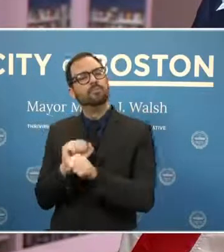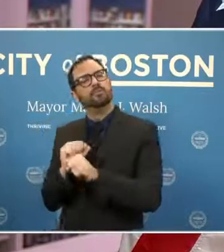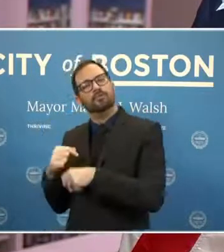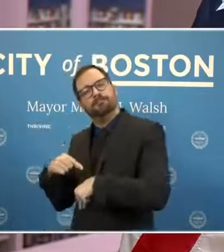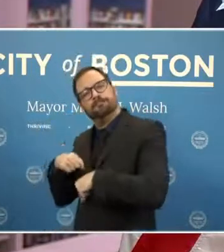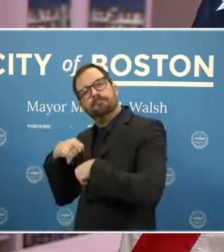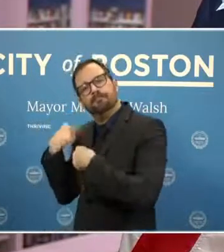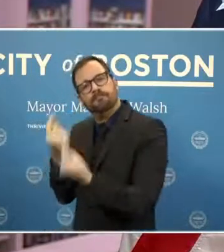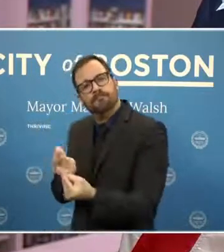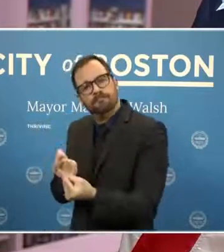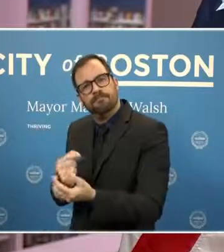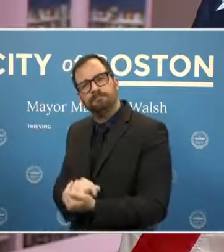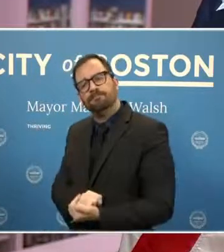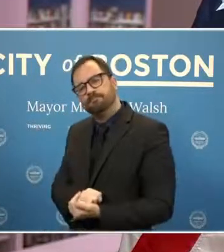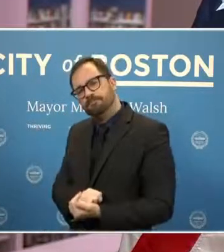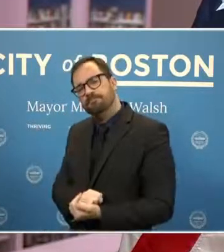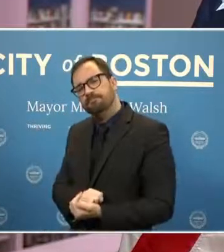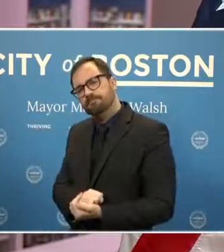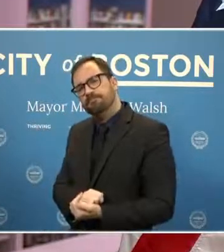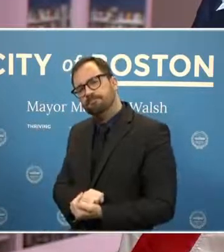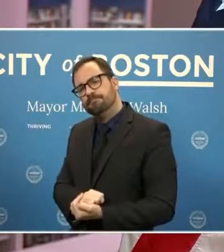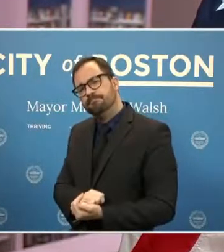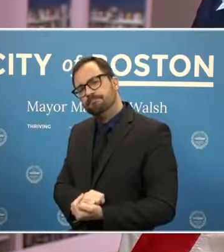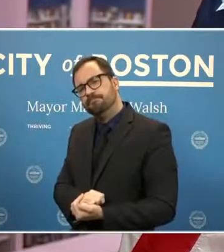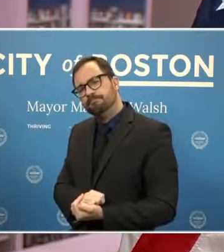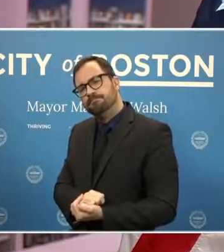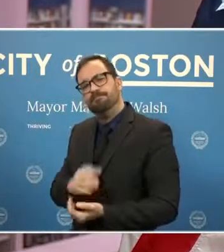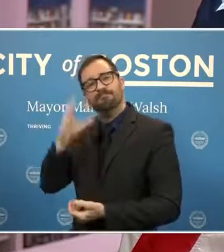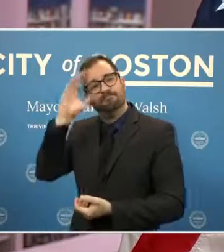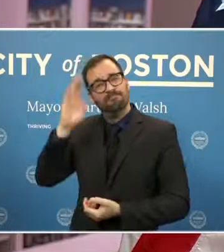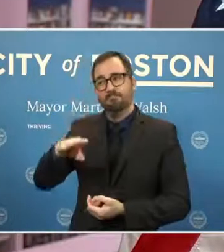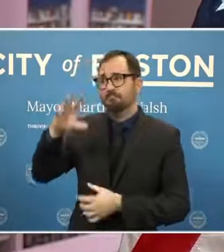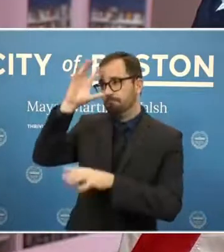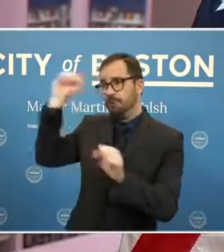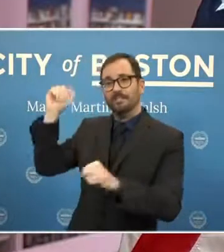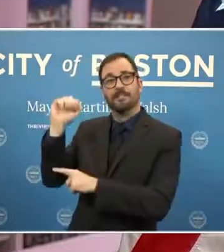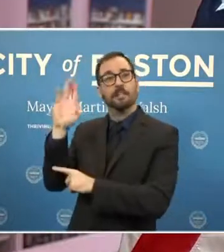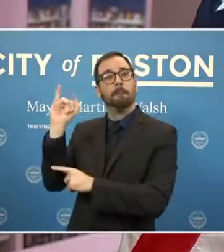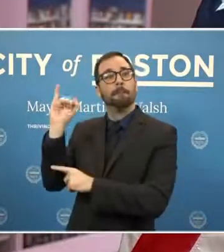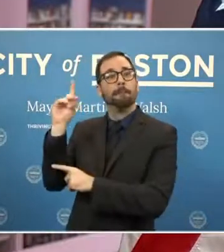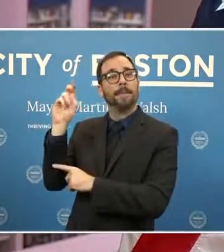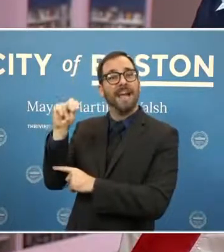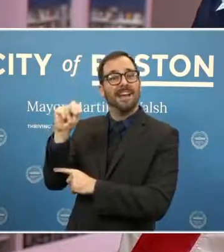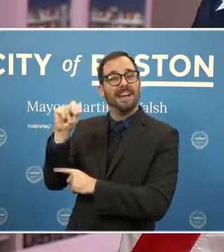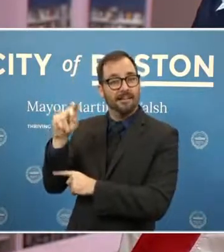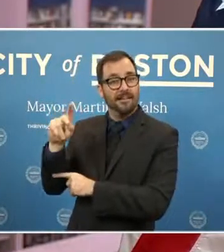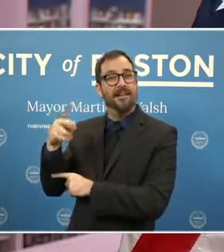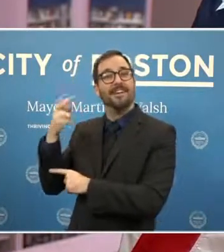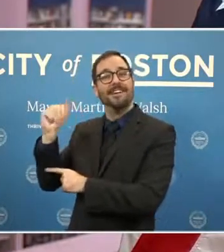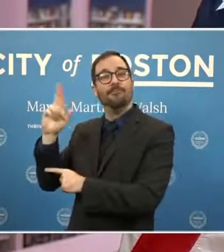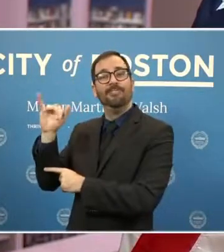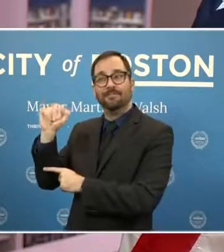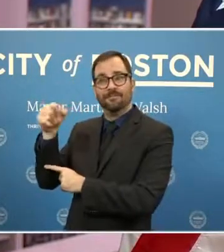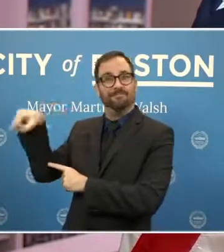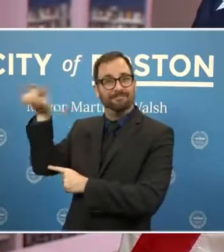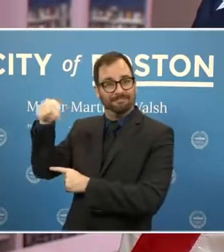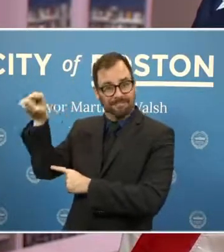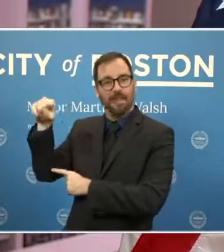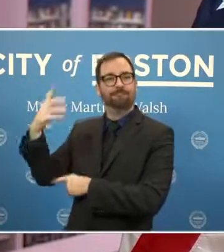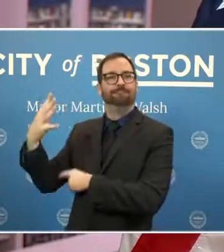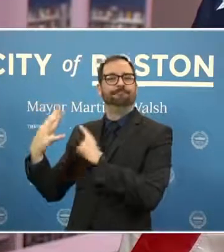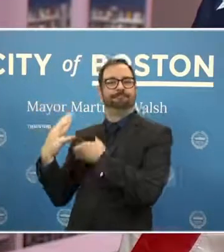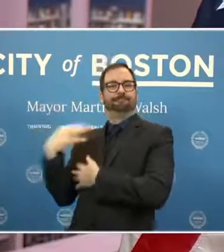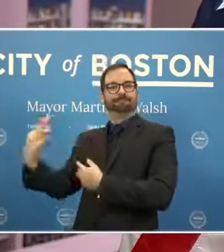President-elect Kamala Harris have nominated me to be Labor Secretary in their administration. I've accepted this honor.